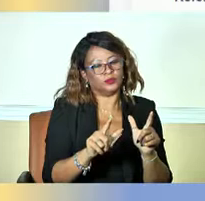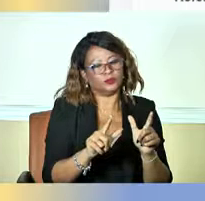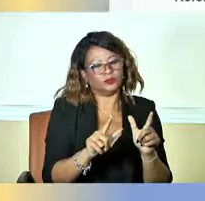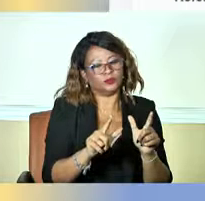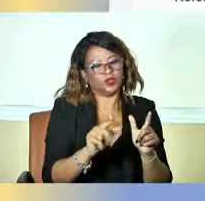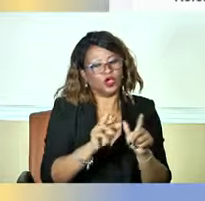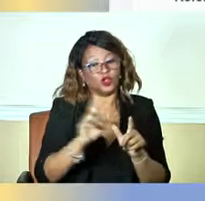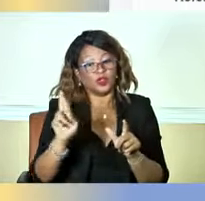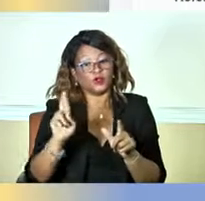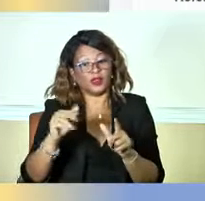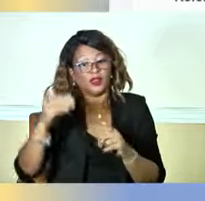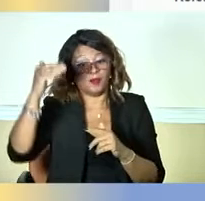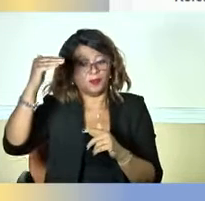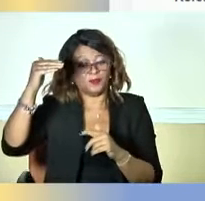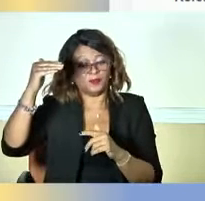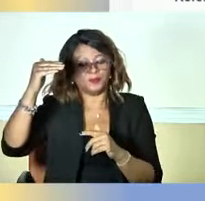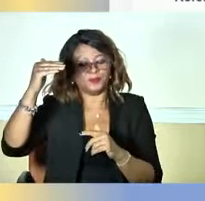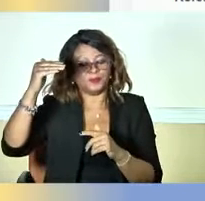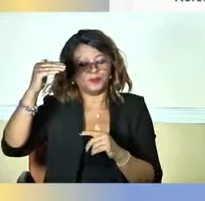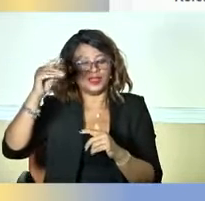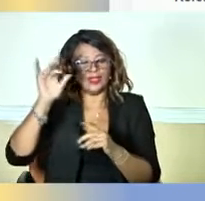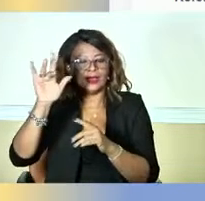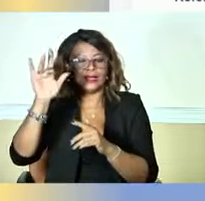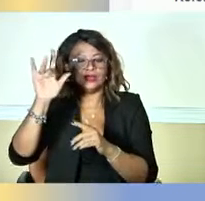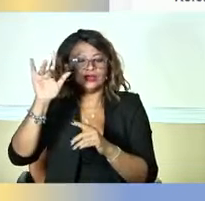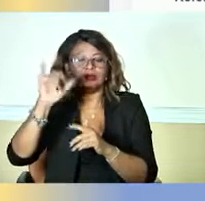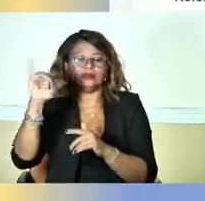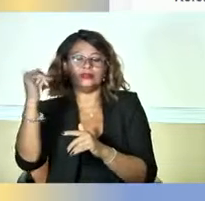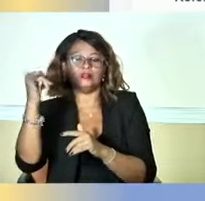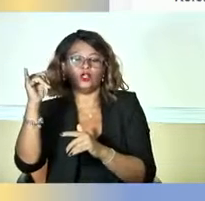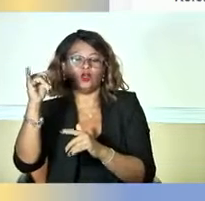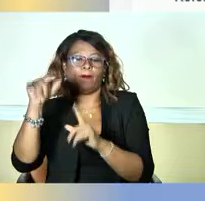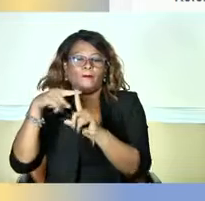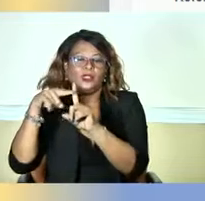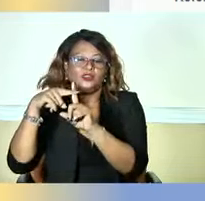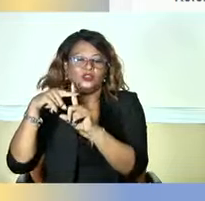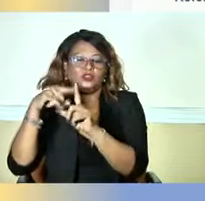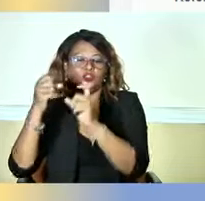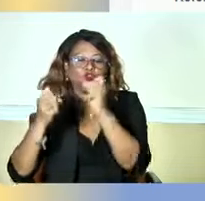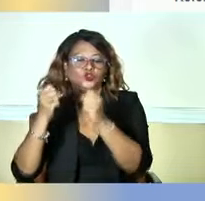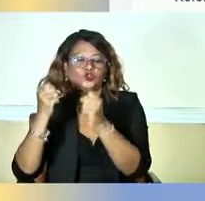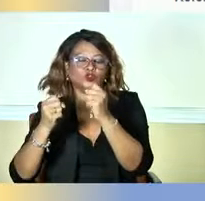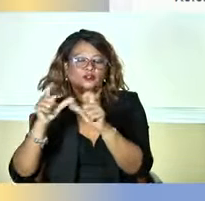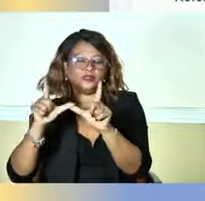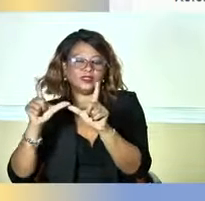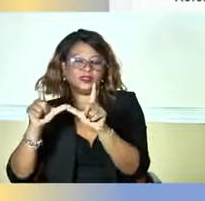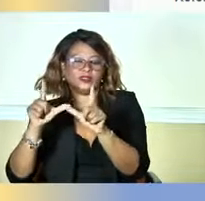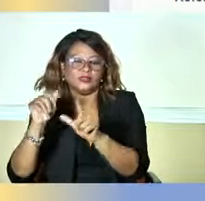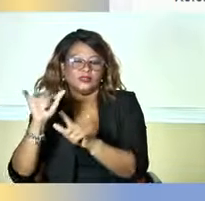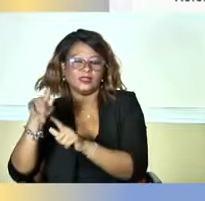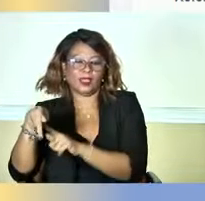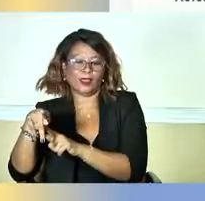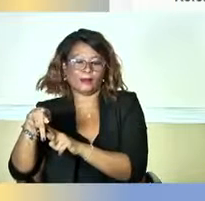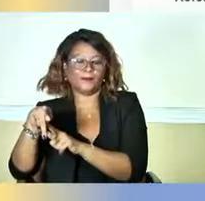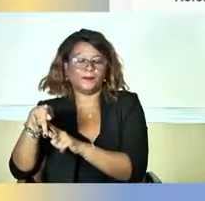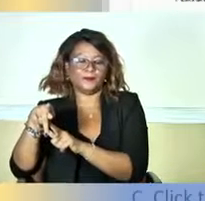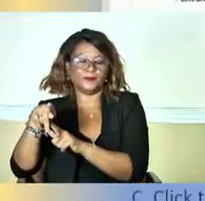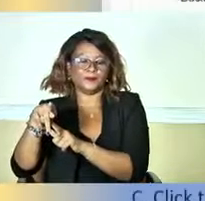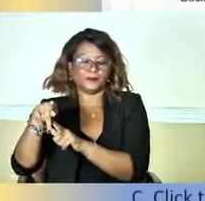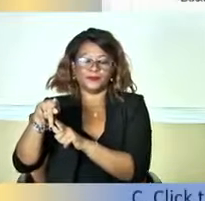On the right upper corner, click the yellow plus Request Driver's License tab.